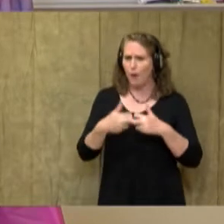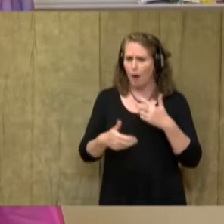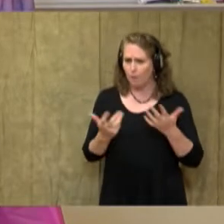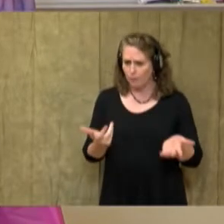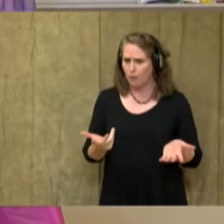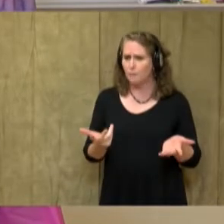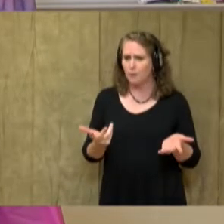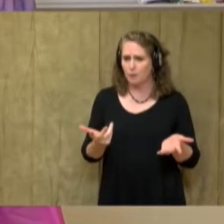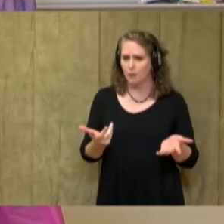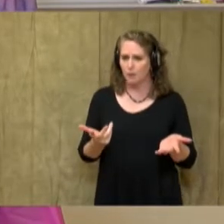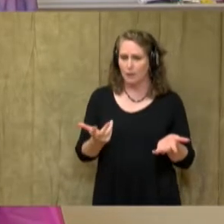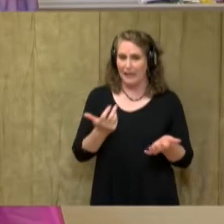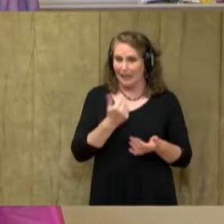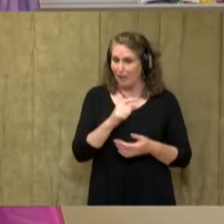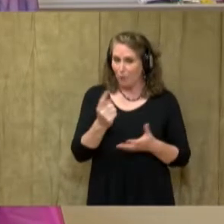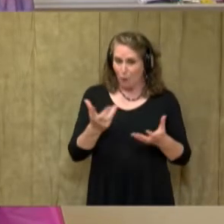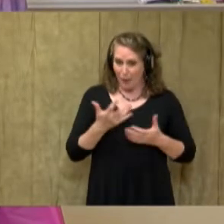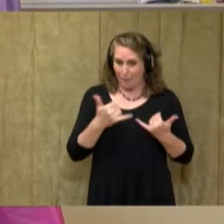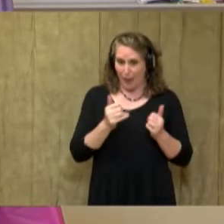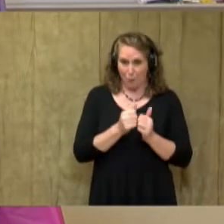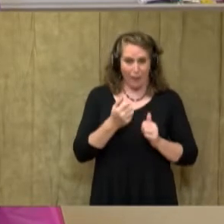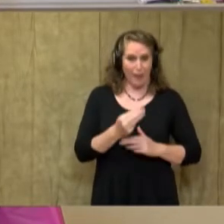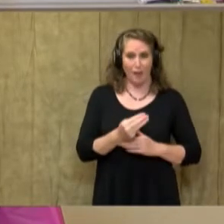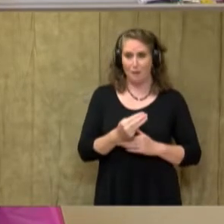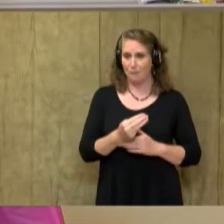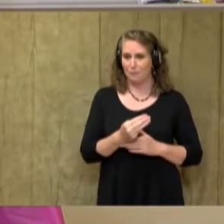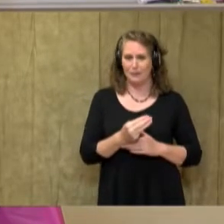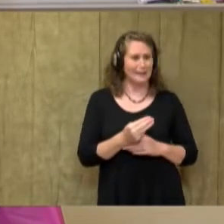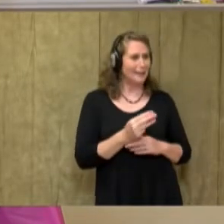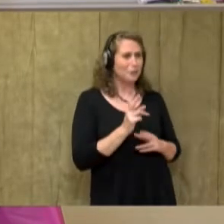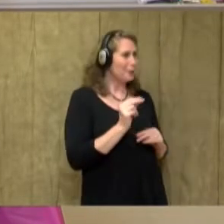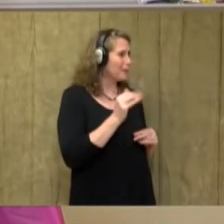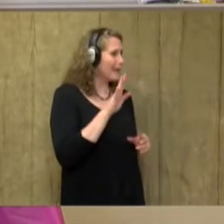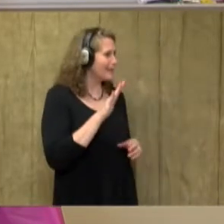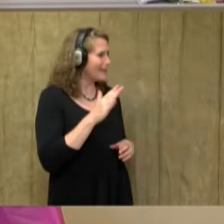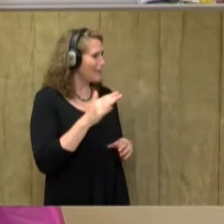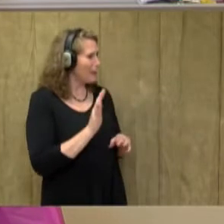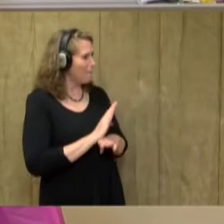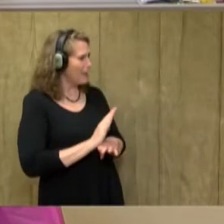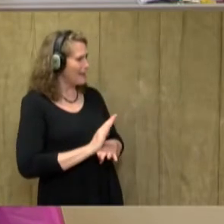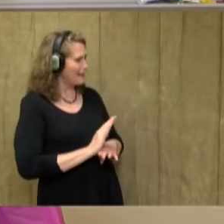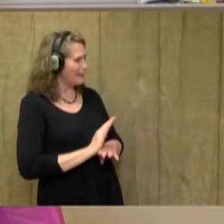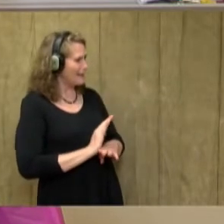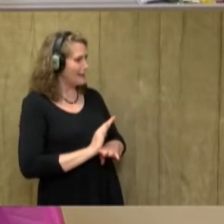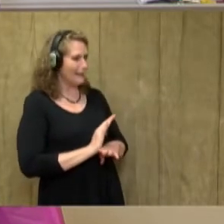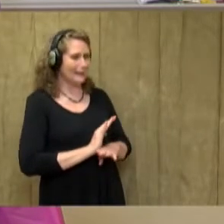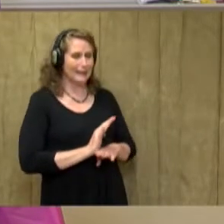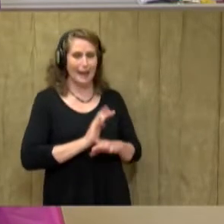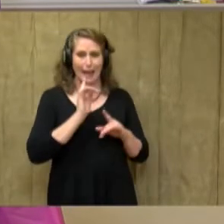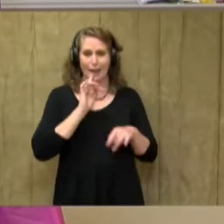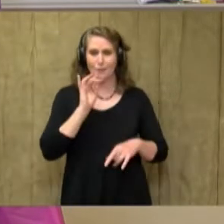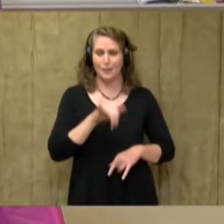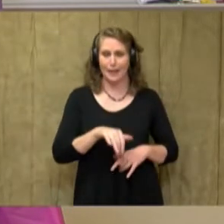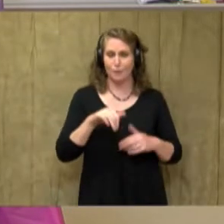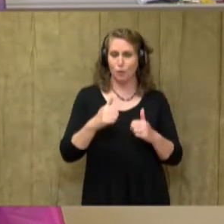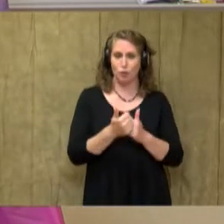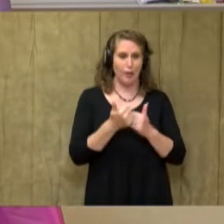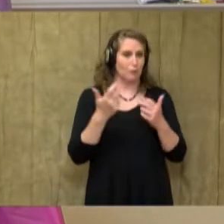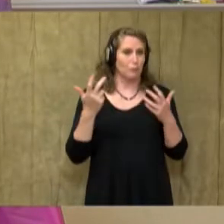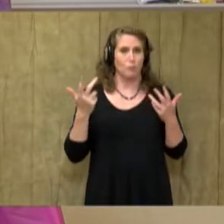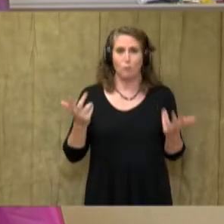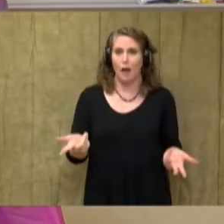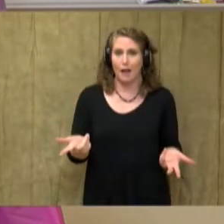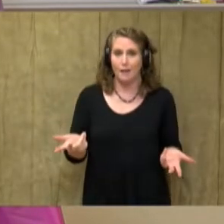because did anybody want to play with him? They seemed busy. Yeah. So the answer to that, his challenges were